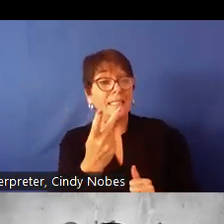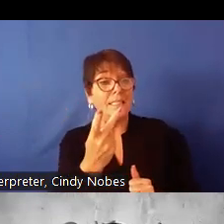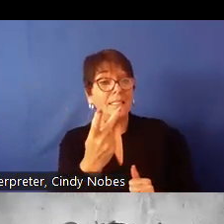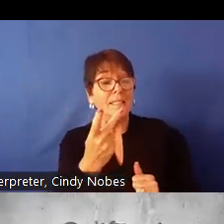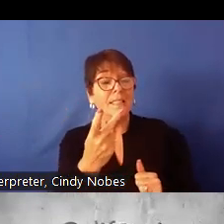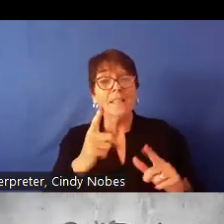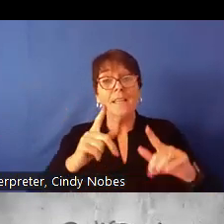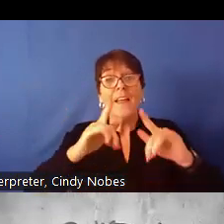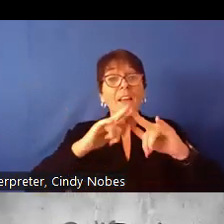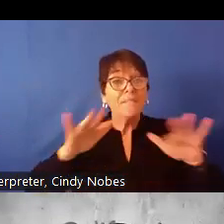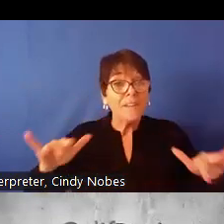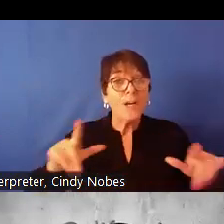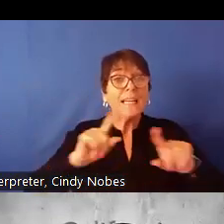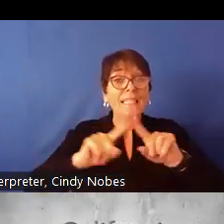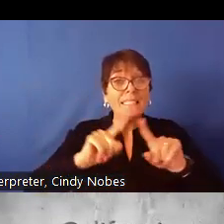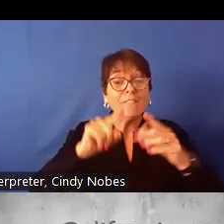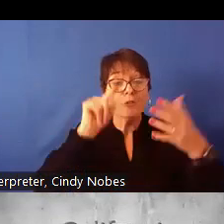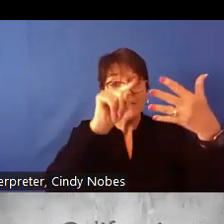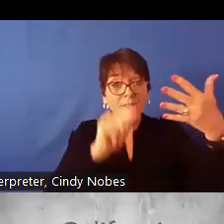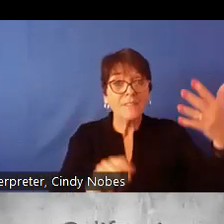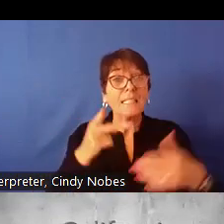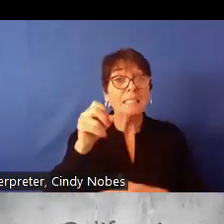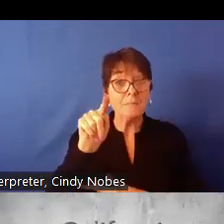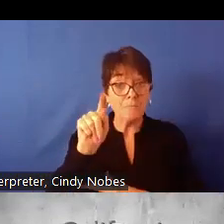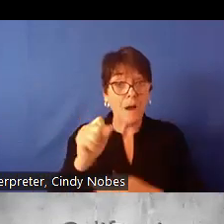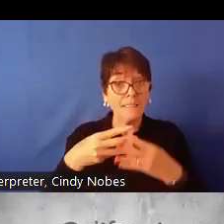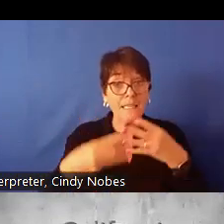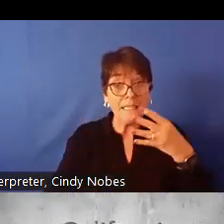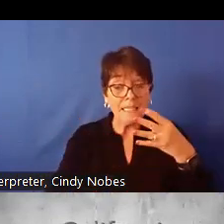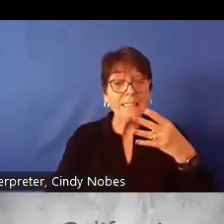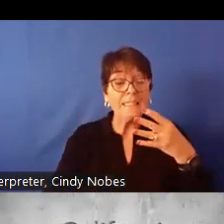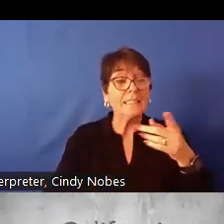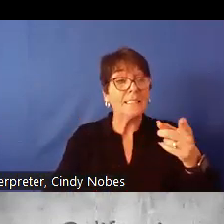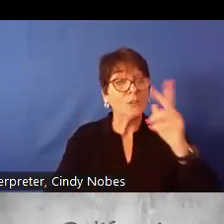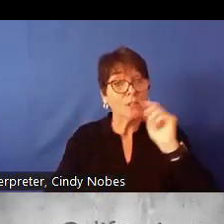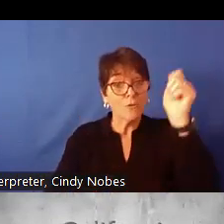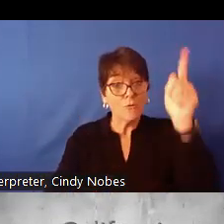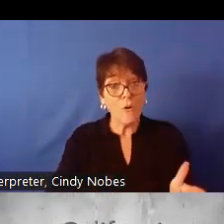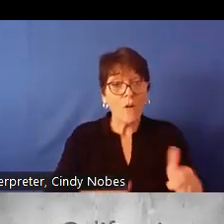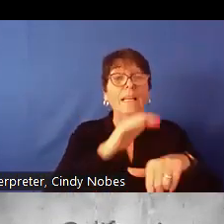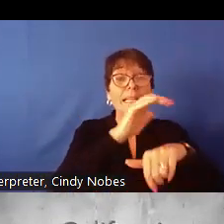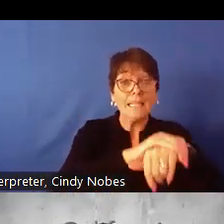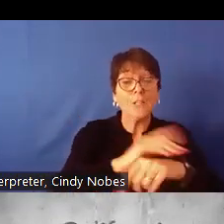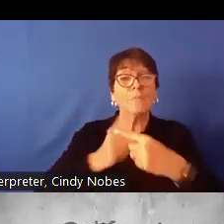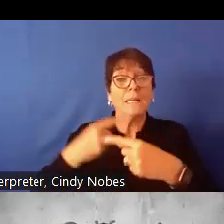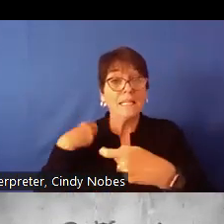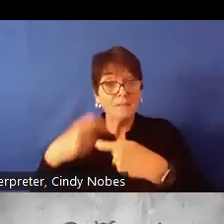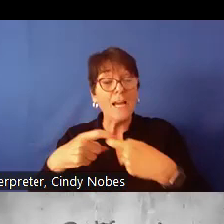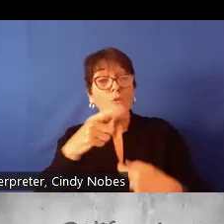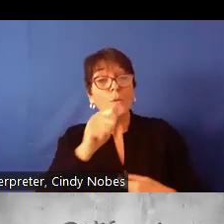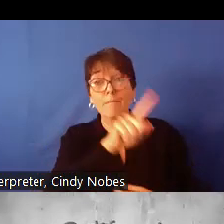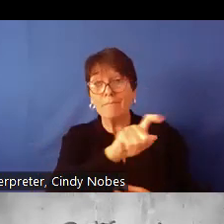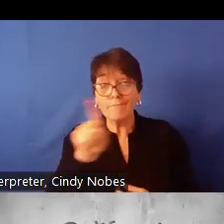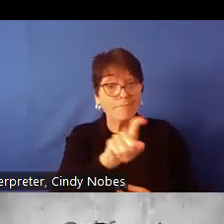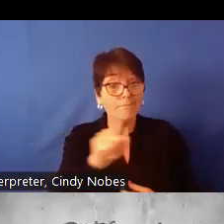various of different spots here listed. So we've got them all in English and Spanish, but you can click through those and download